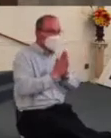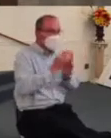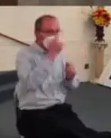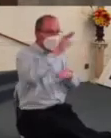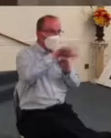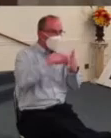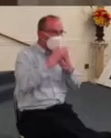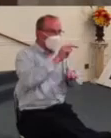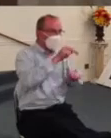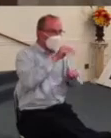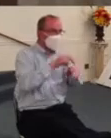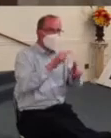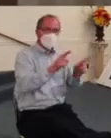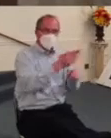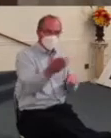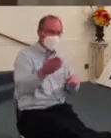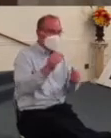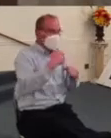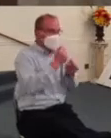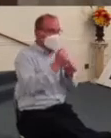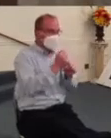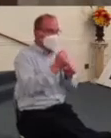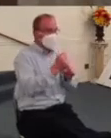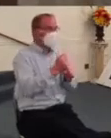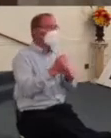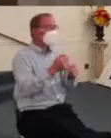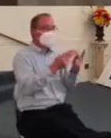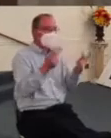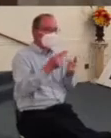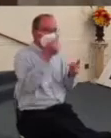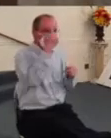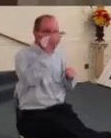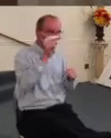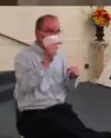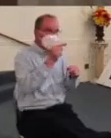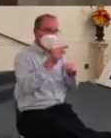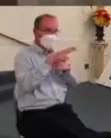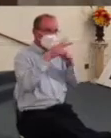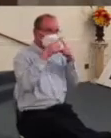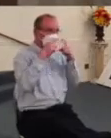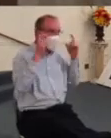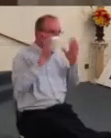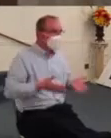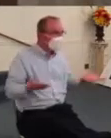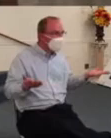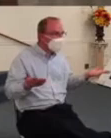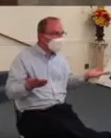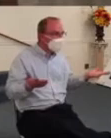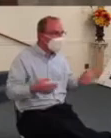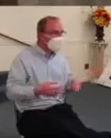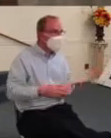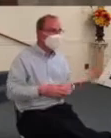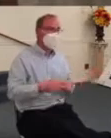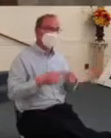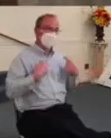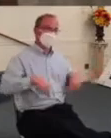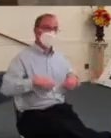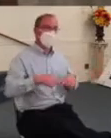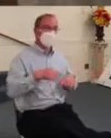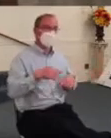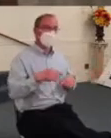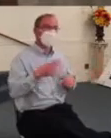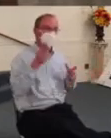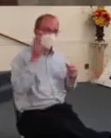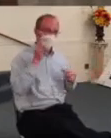and the scribes heard this, and they began to seeking how to destroy him. For they were afraid of him, for the whole